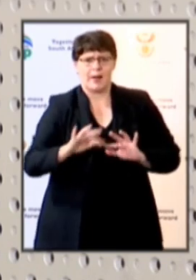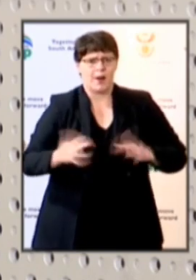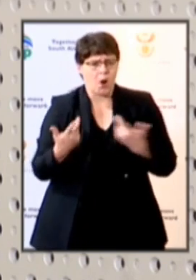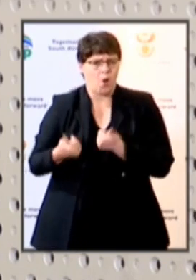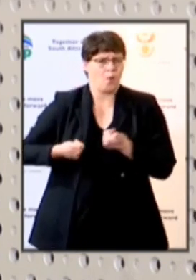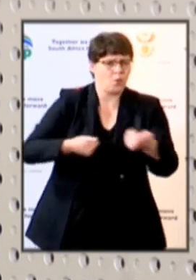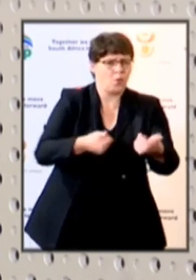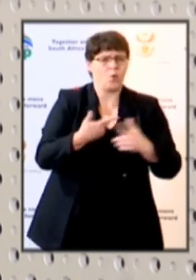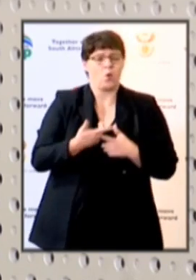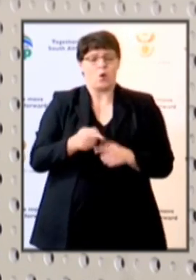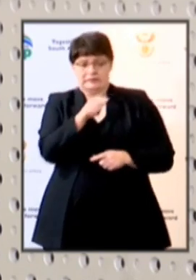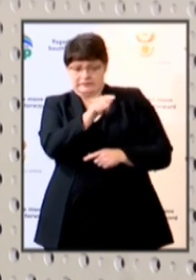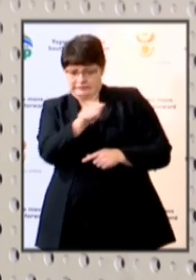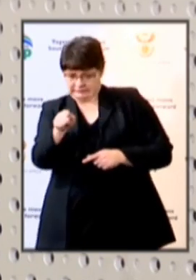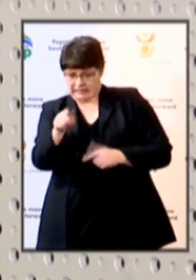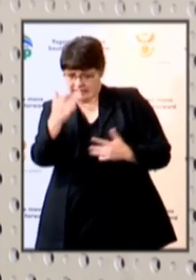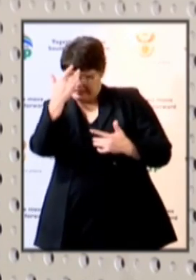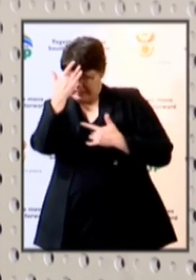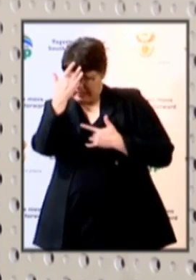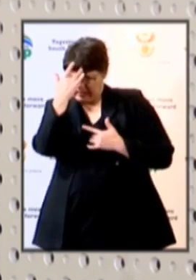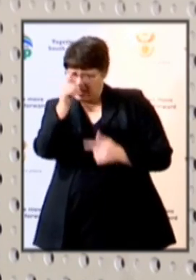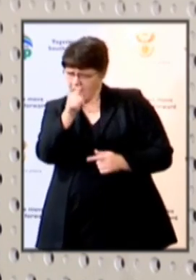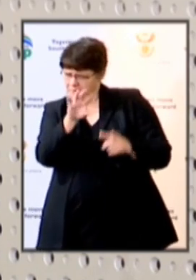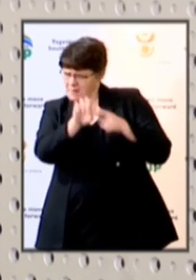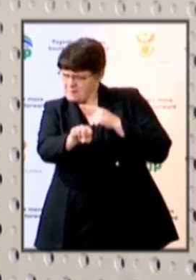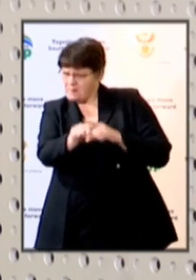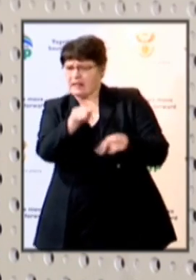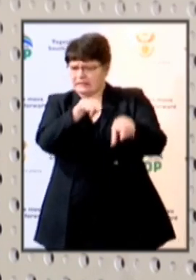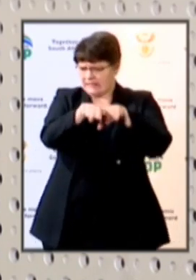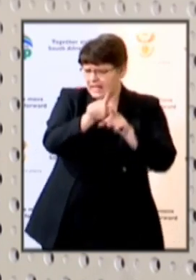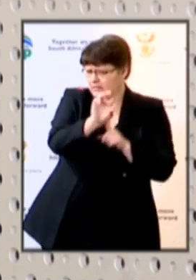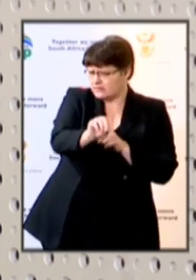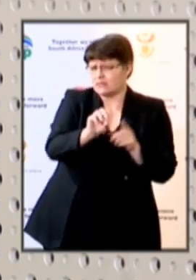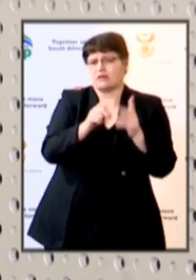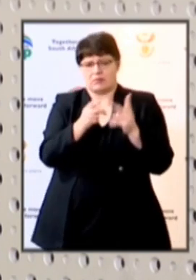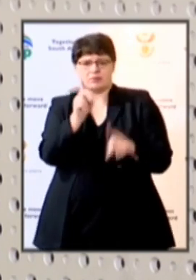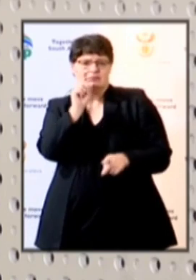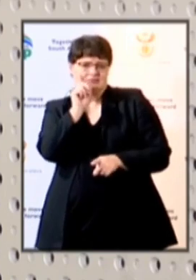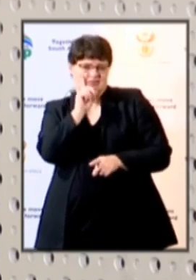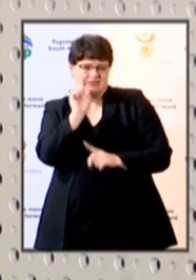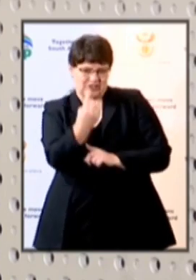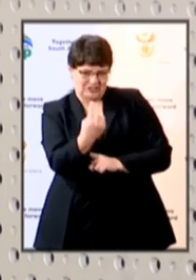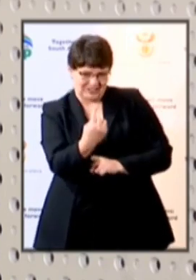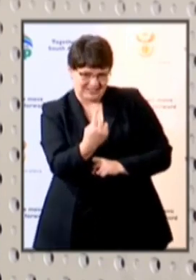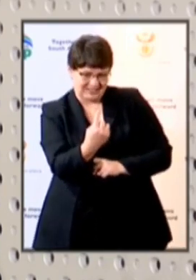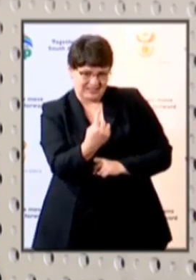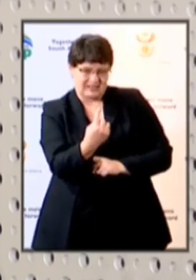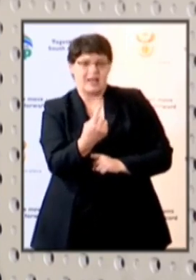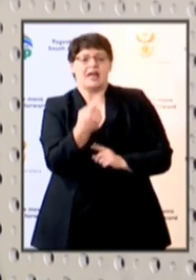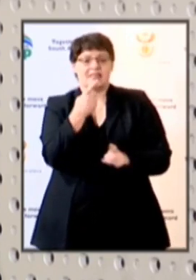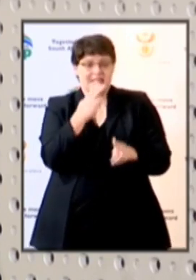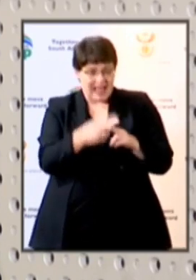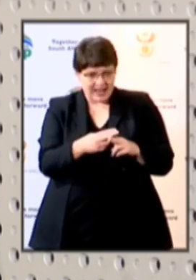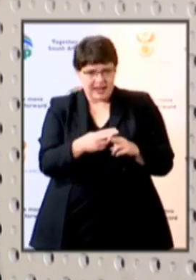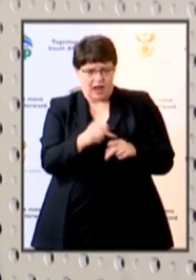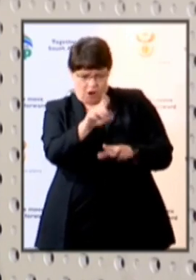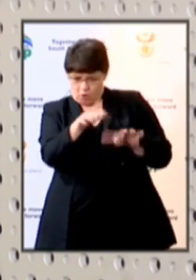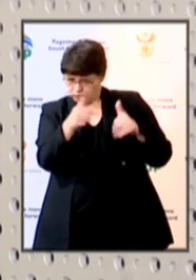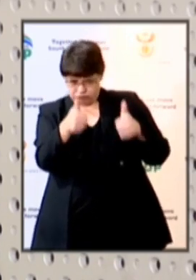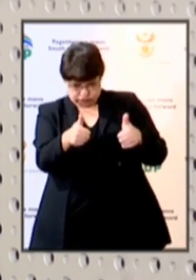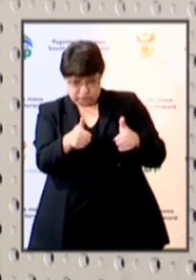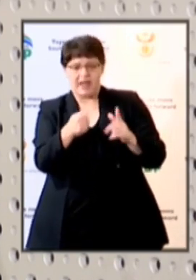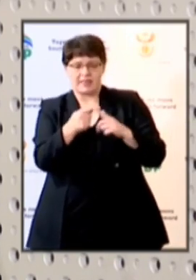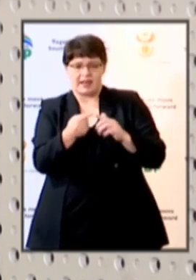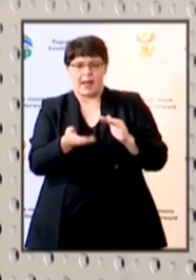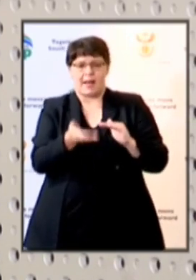have the symptoms of COVID-19. And of course, also to progressively increase the number of people who are on